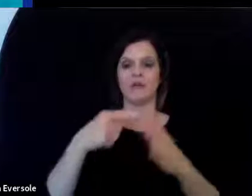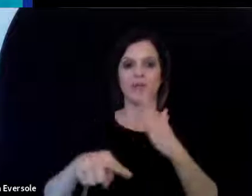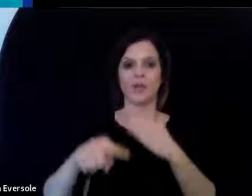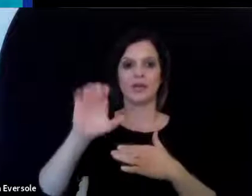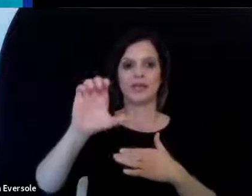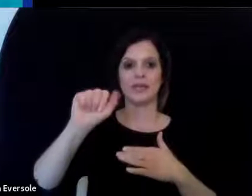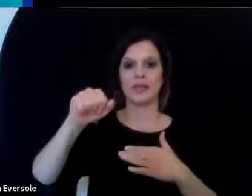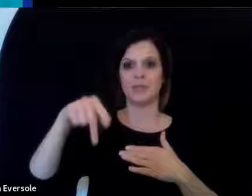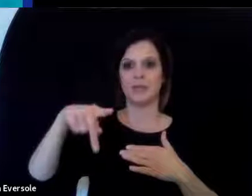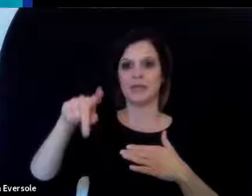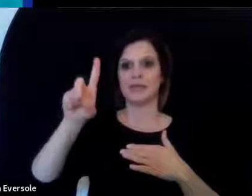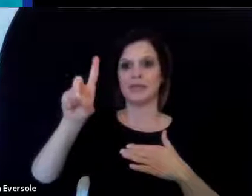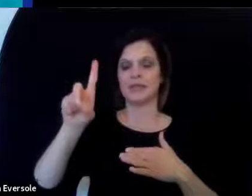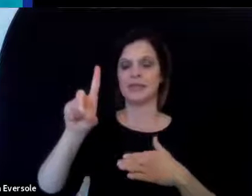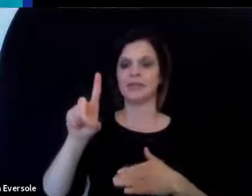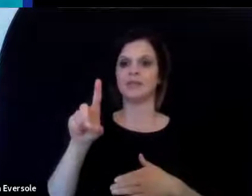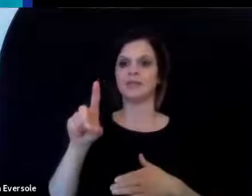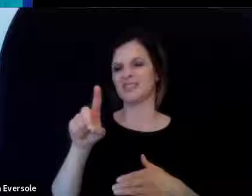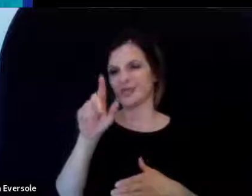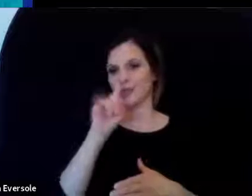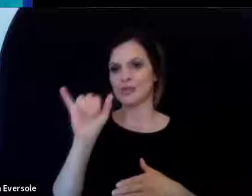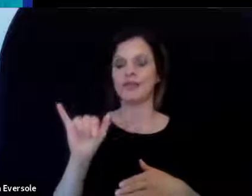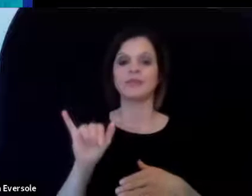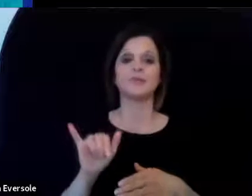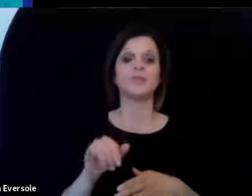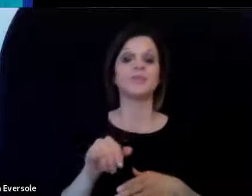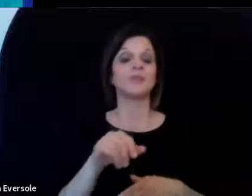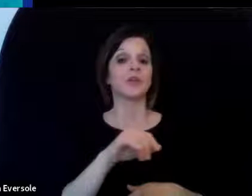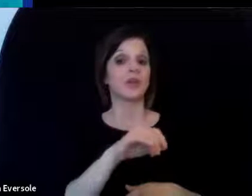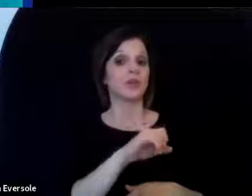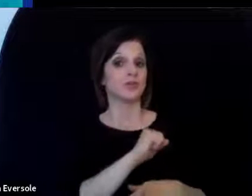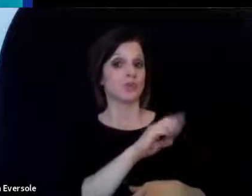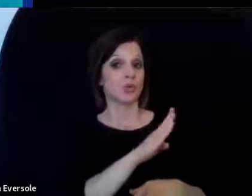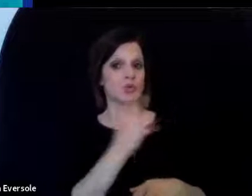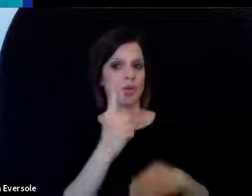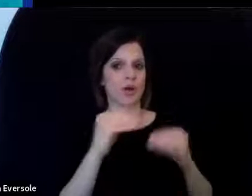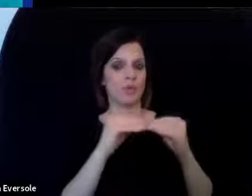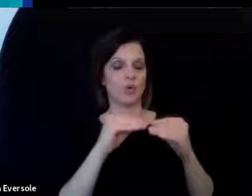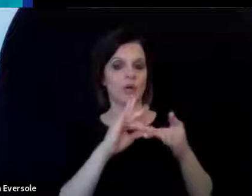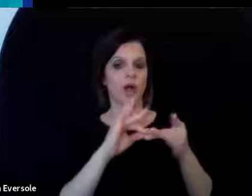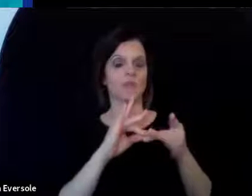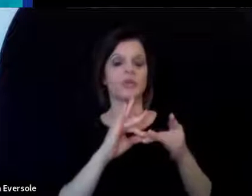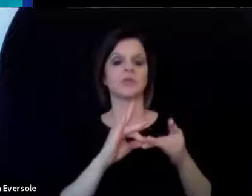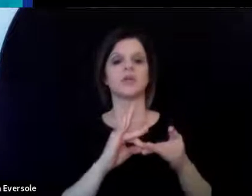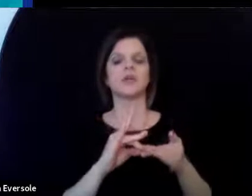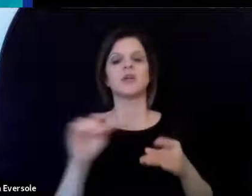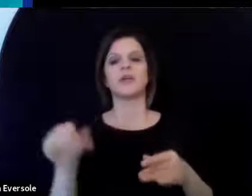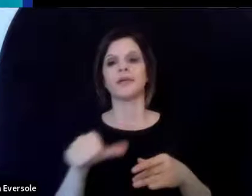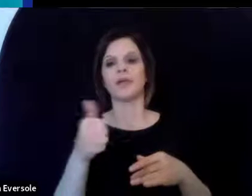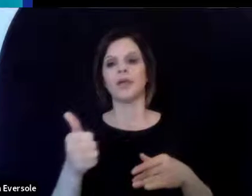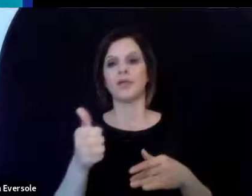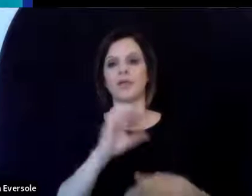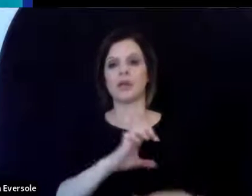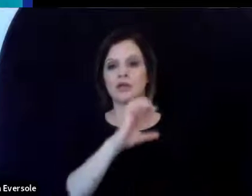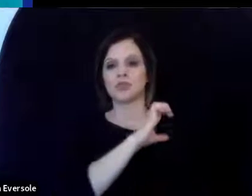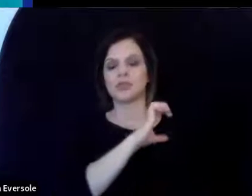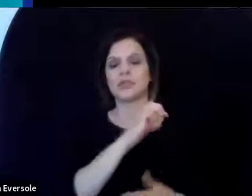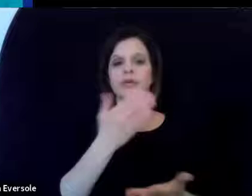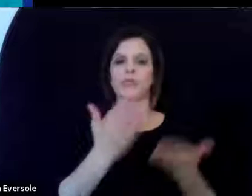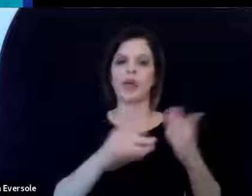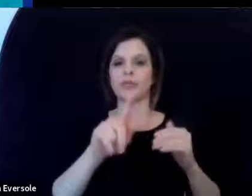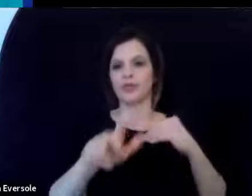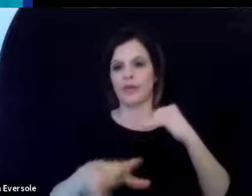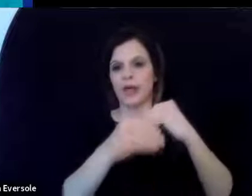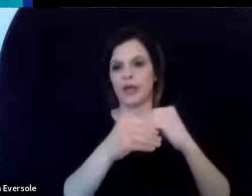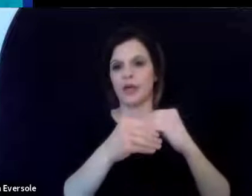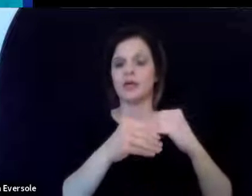Susan. One more comment before you go to the next slide, Megan. Another aspect, and we probably should have put it on here, is just in terms